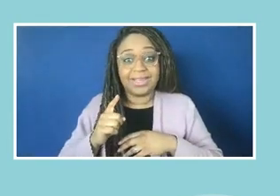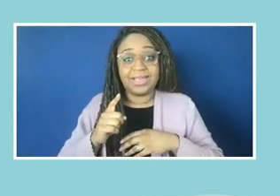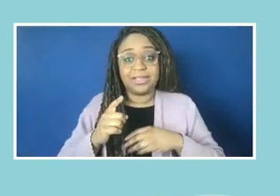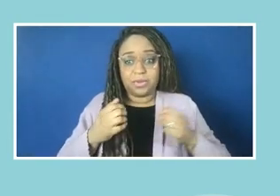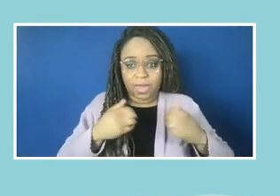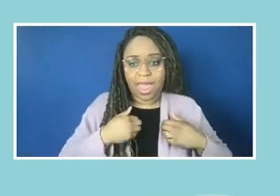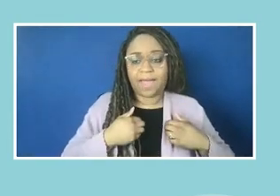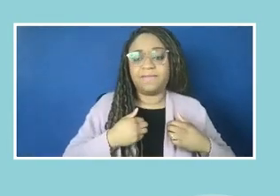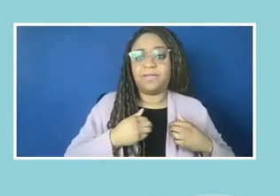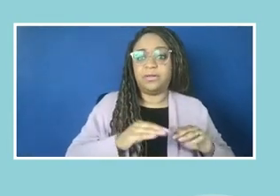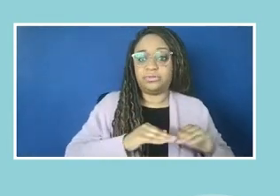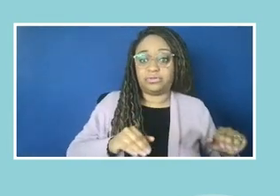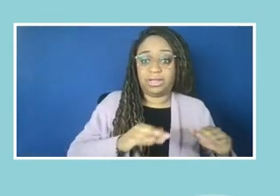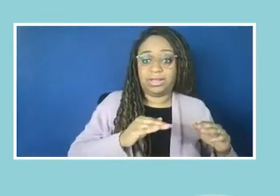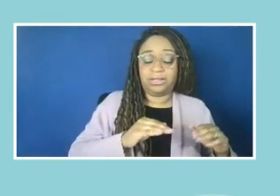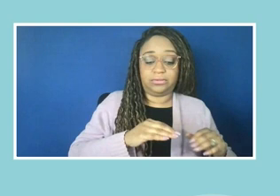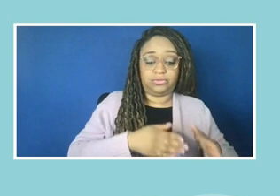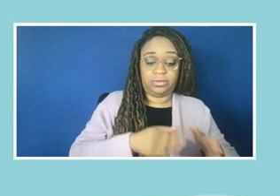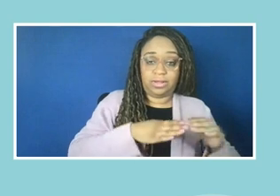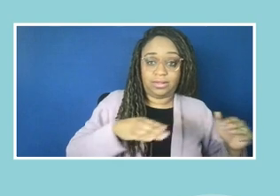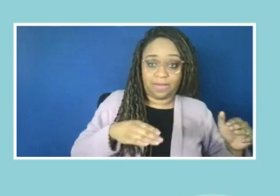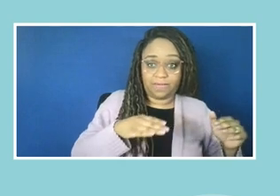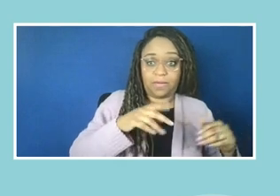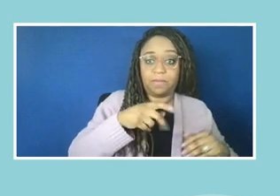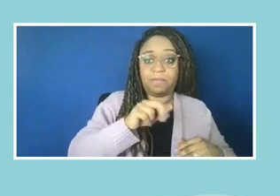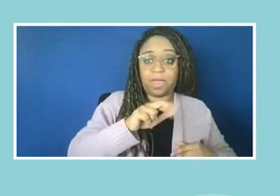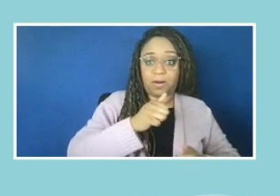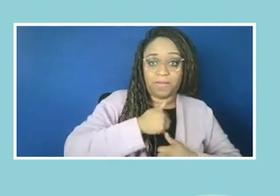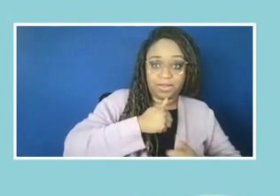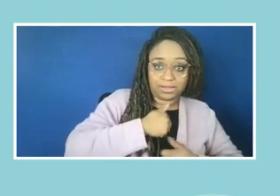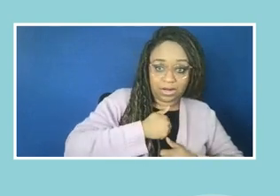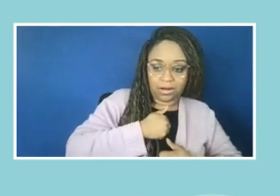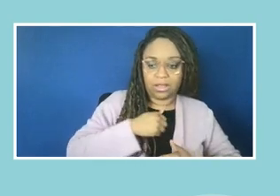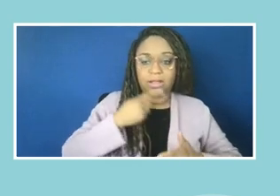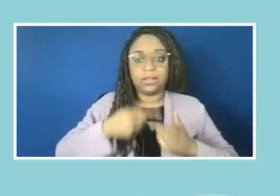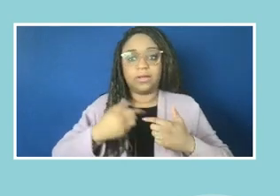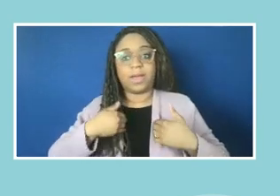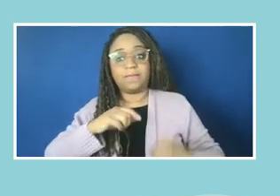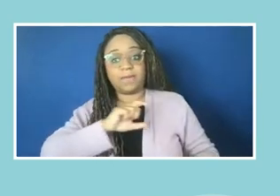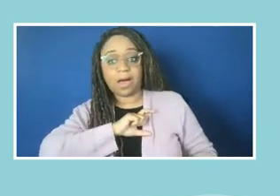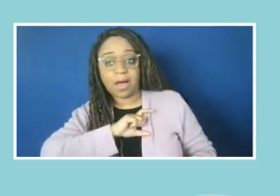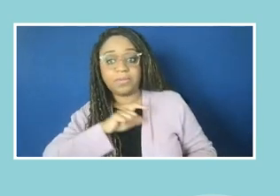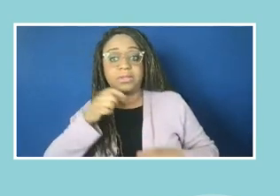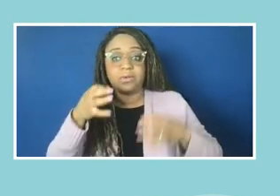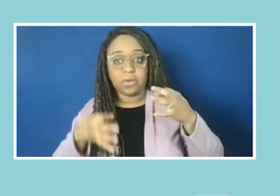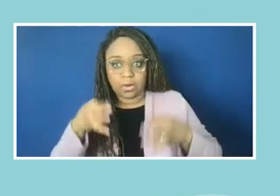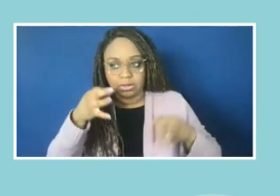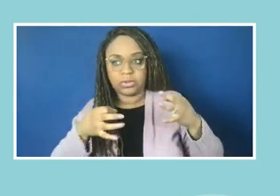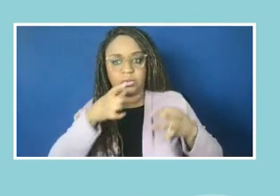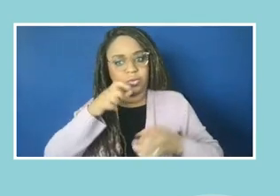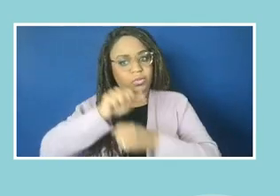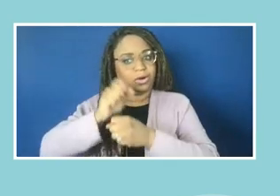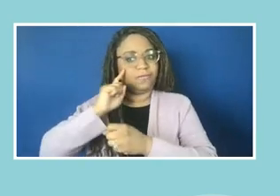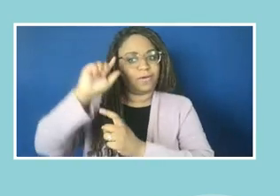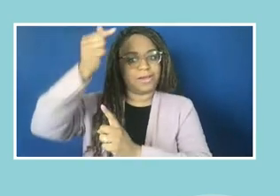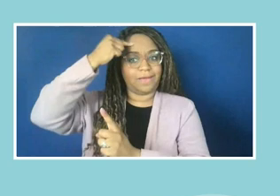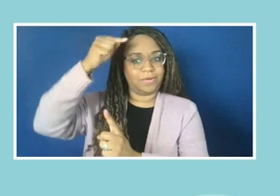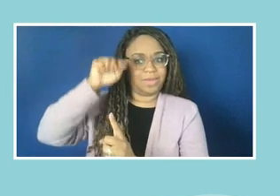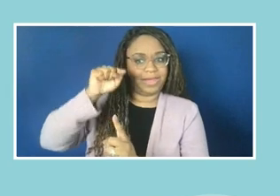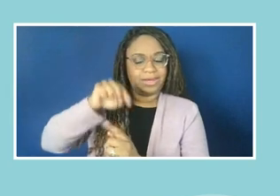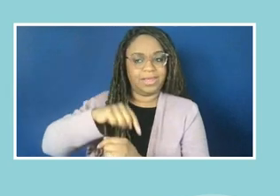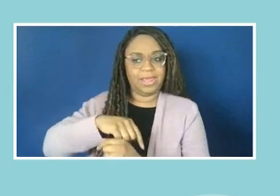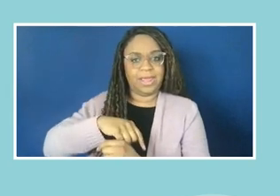paramilitary Nazis. You have the cops in the courts that are the agents of the government. And then you have your